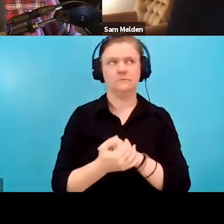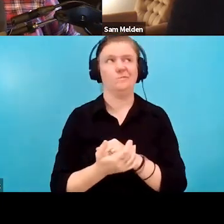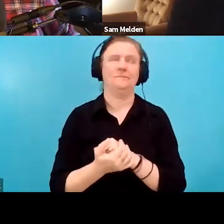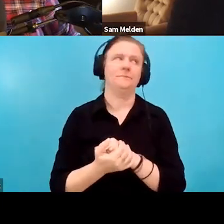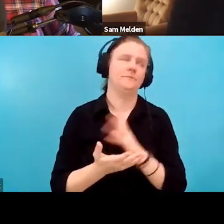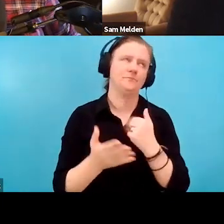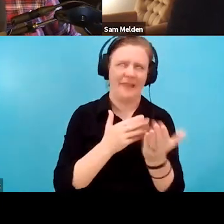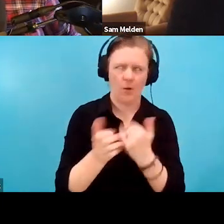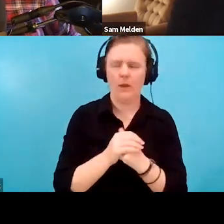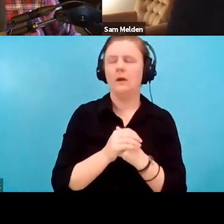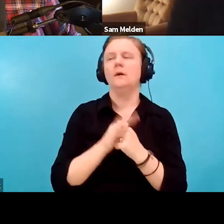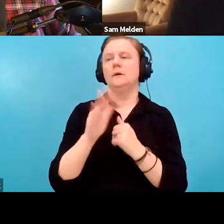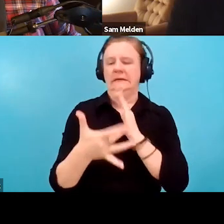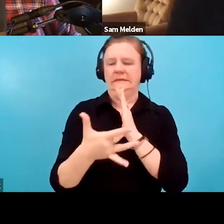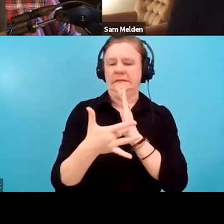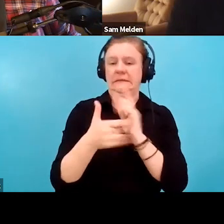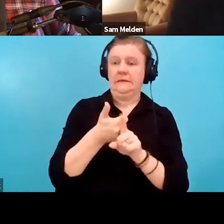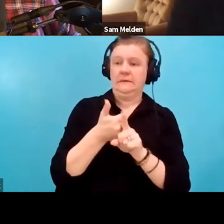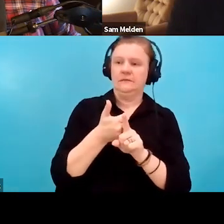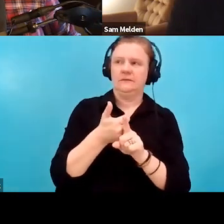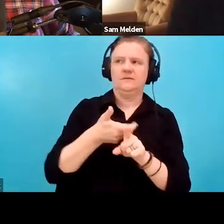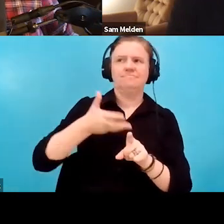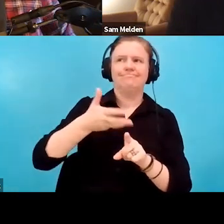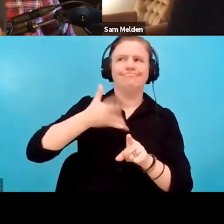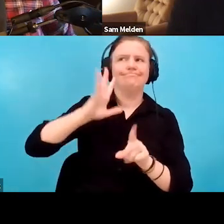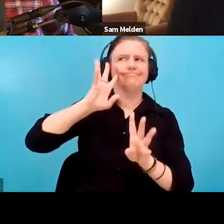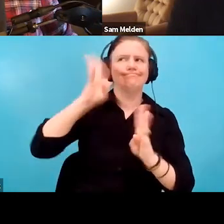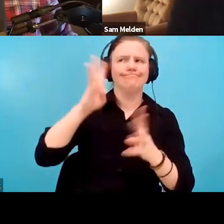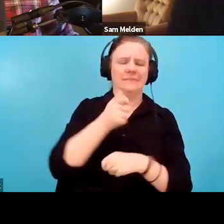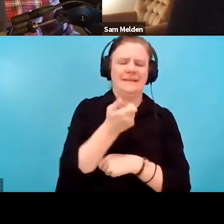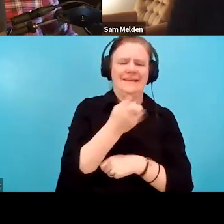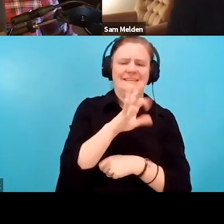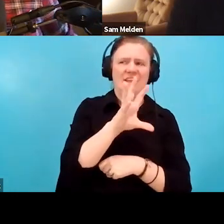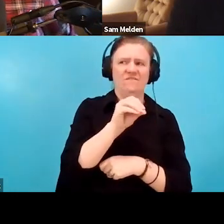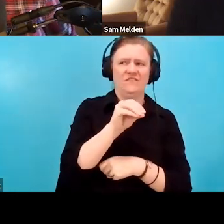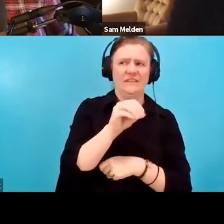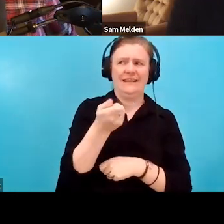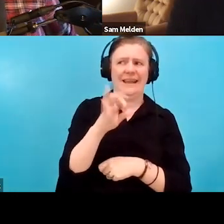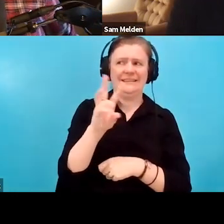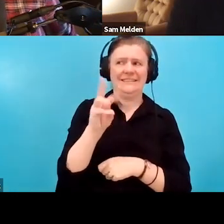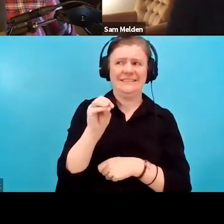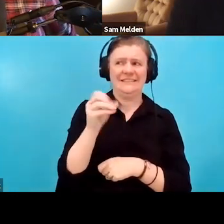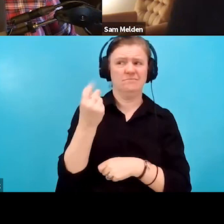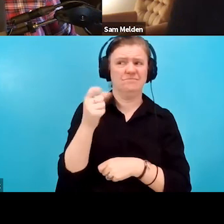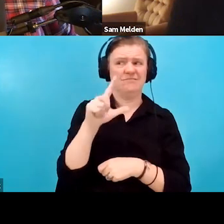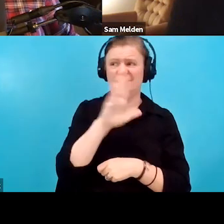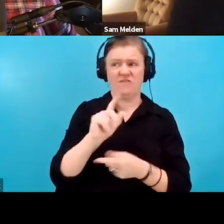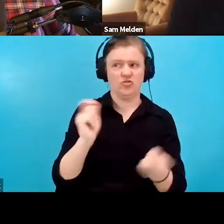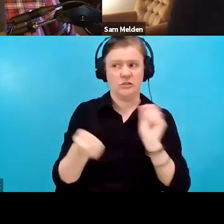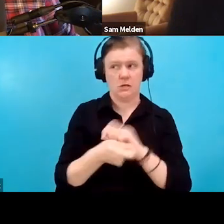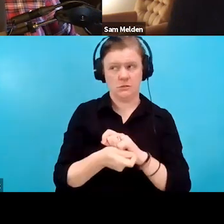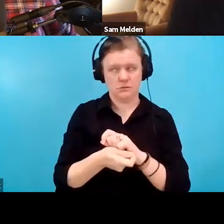and anyway, all of this stuff was designed essentially in the 50s and 60s and just sort of like continues on. But I would say